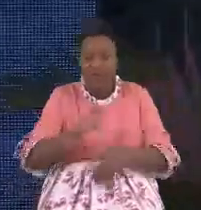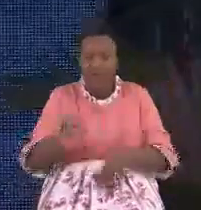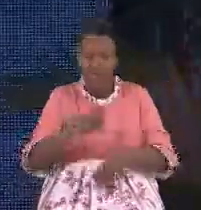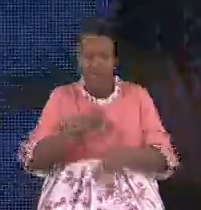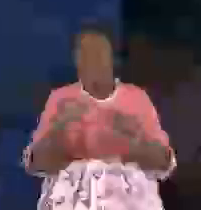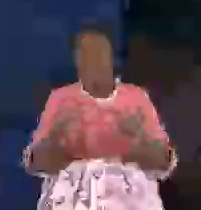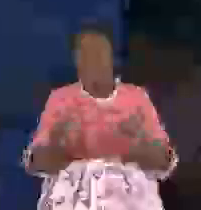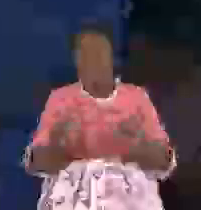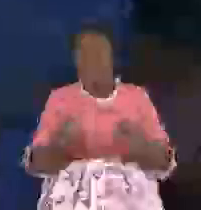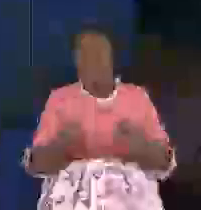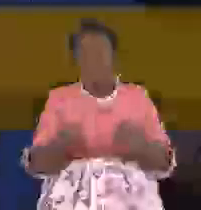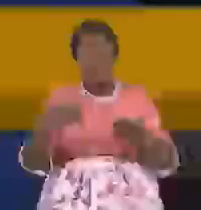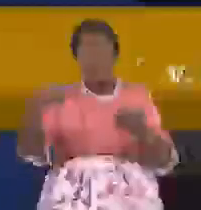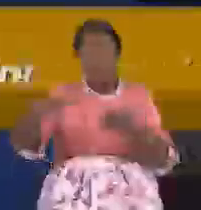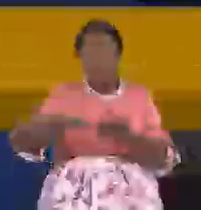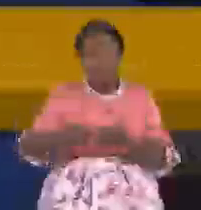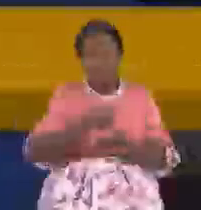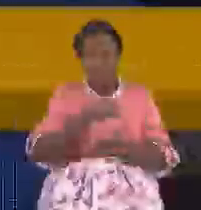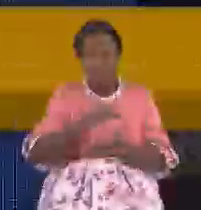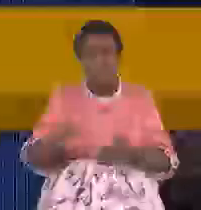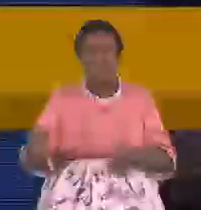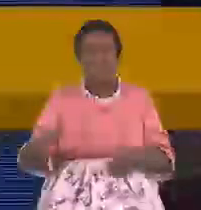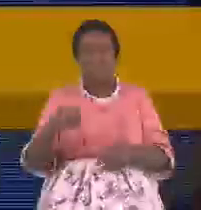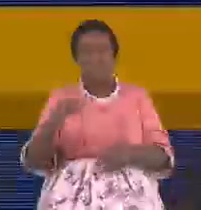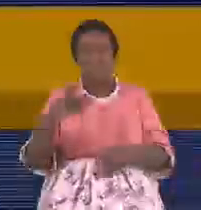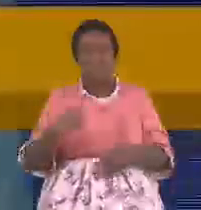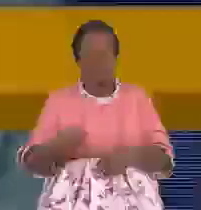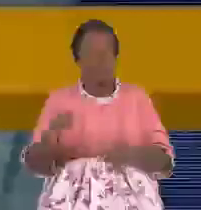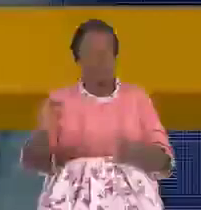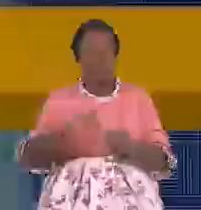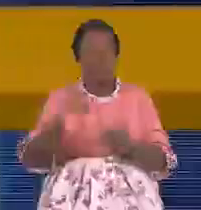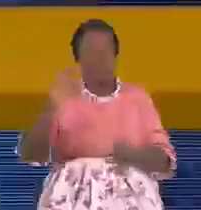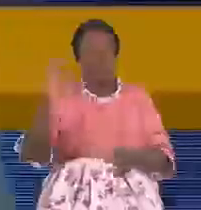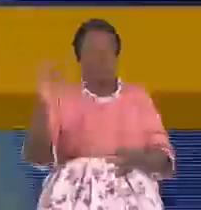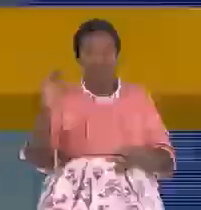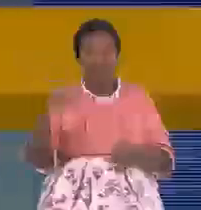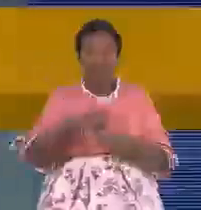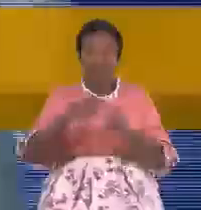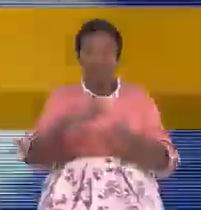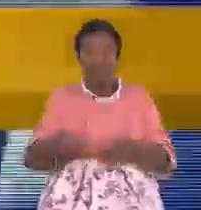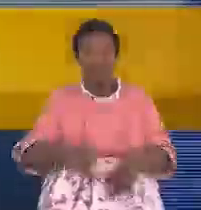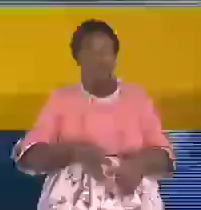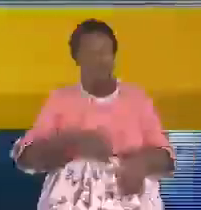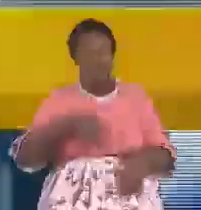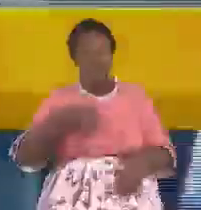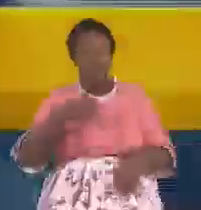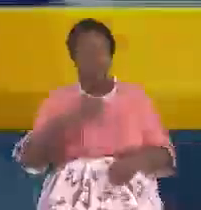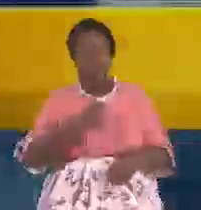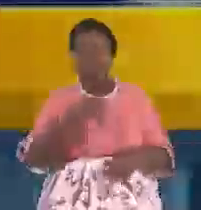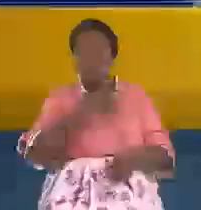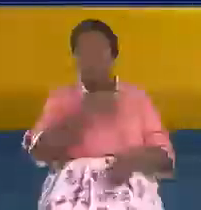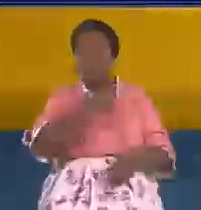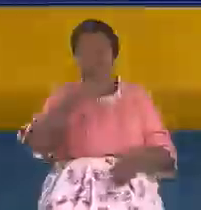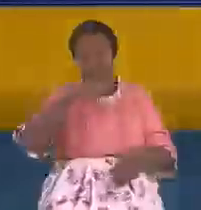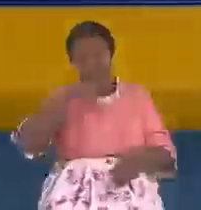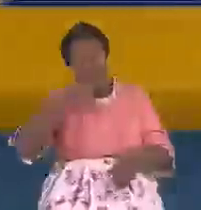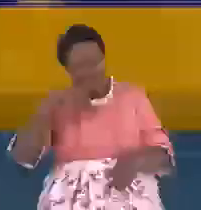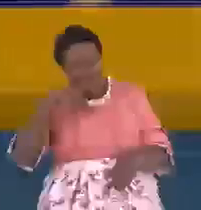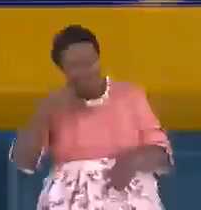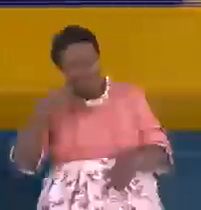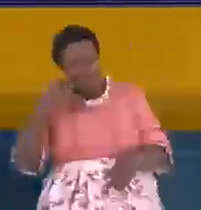refreshing of the spirit when you feel dry you feel weary you feel